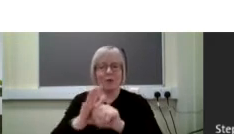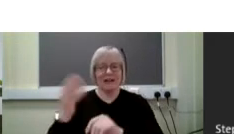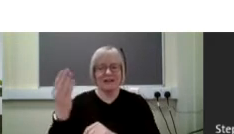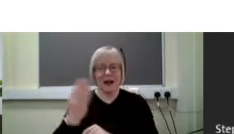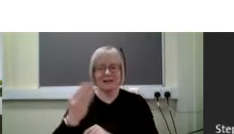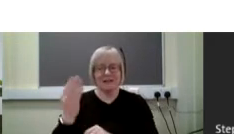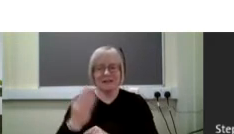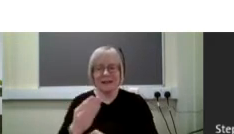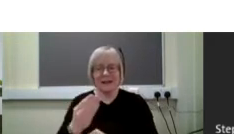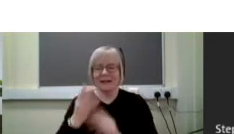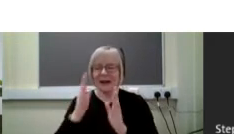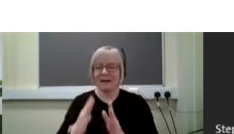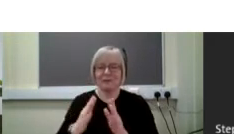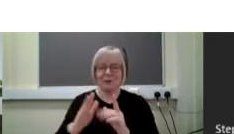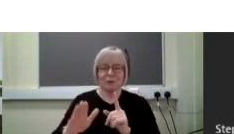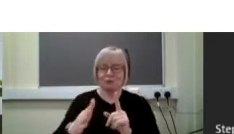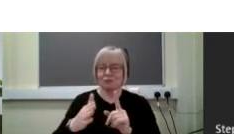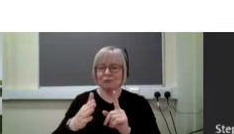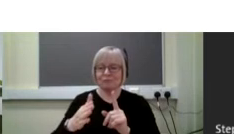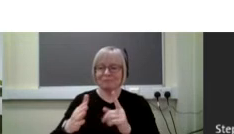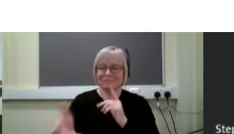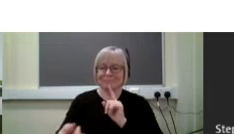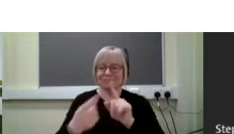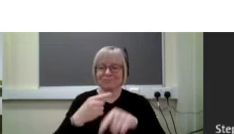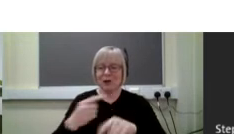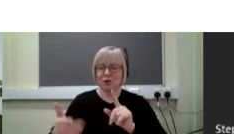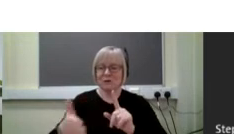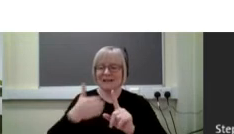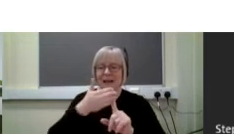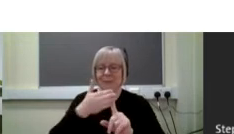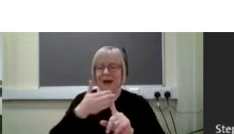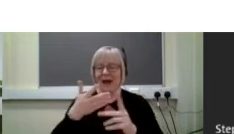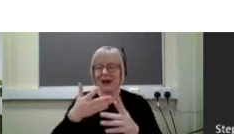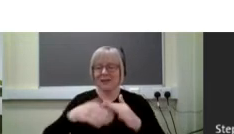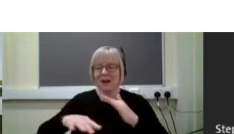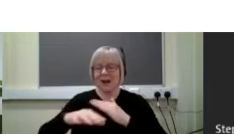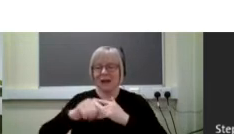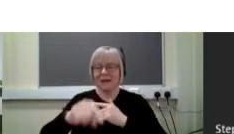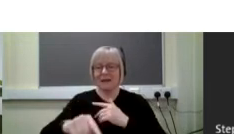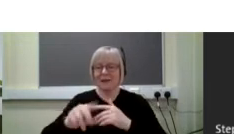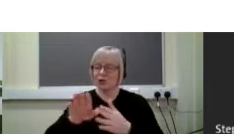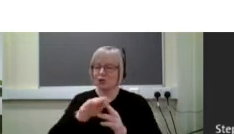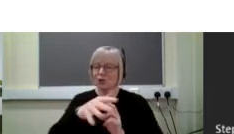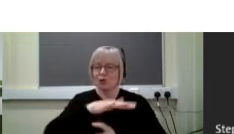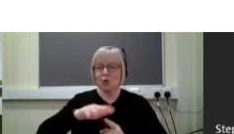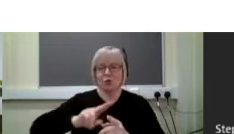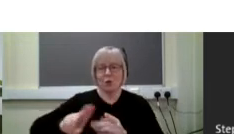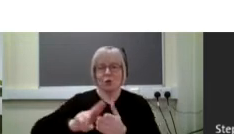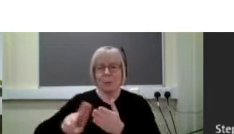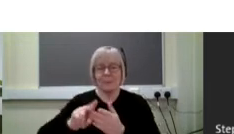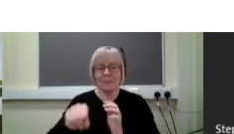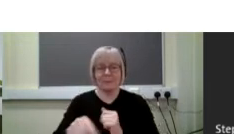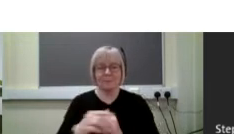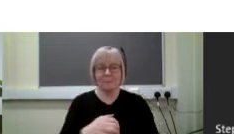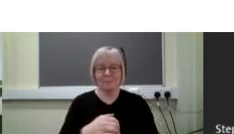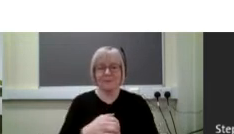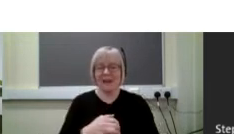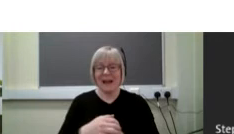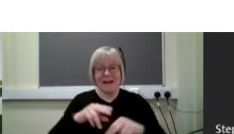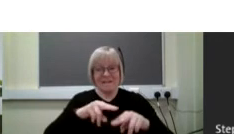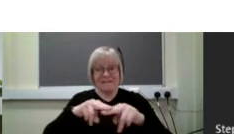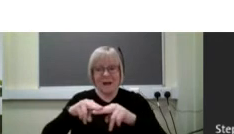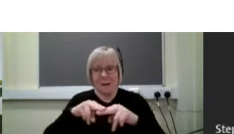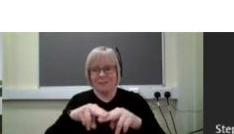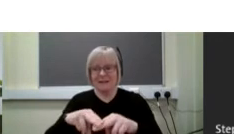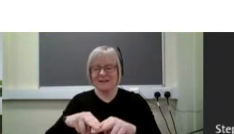address stigma and harmful underlying social norms. Adolescents with disabilities and their families were fearful of not being